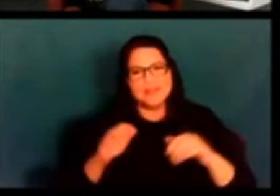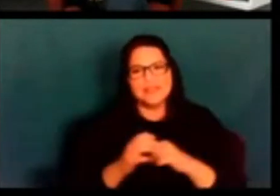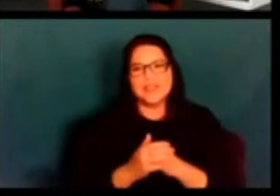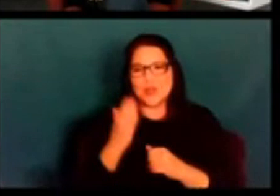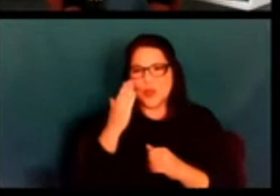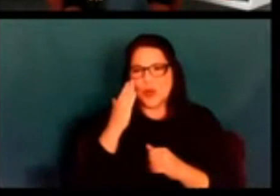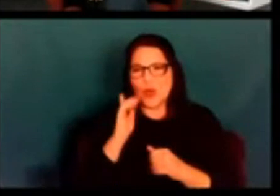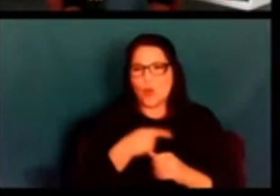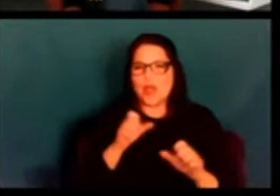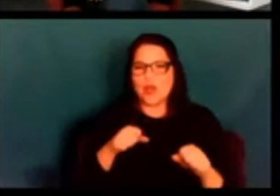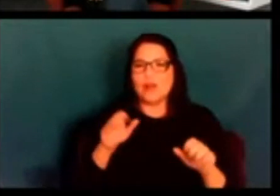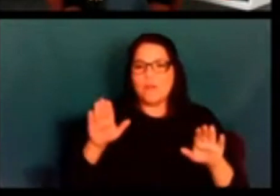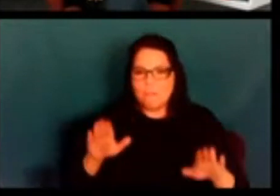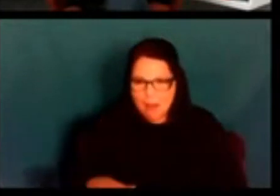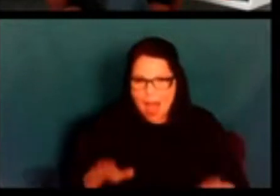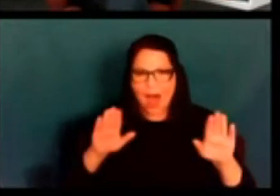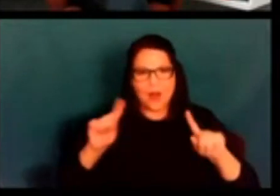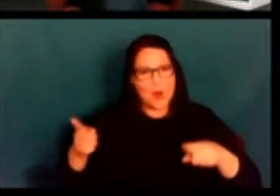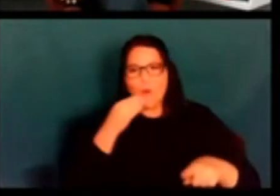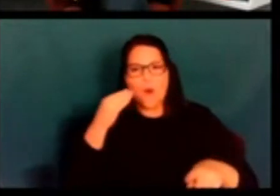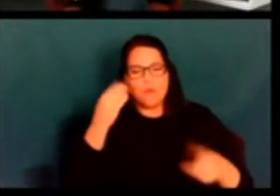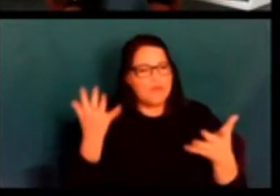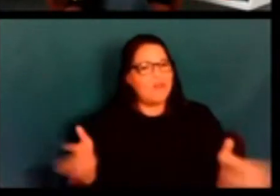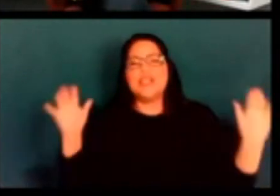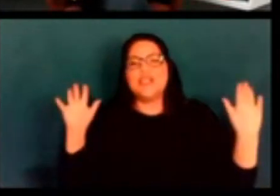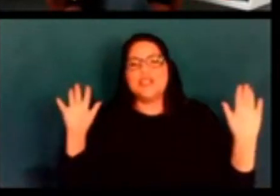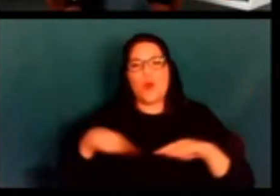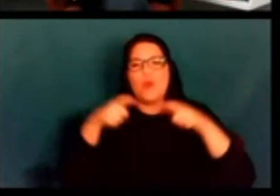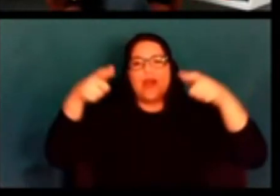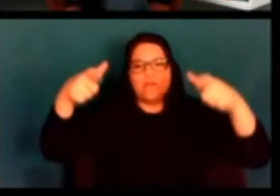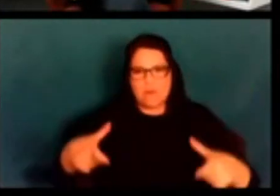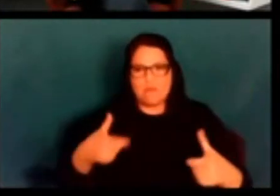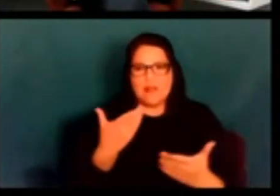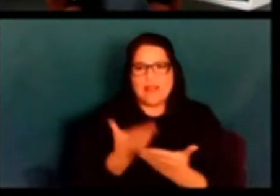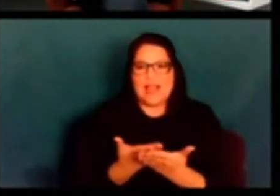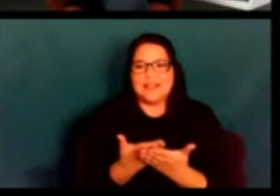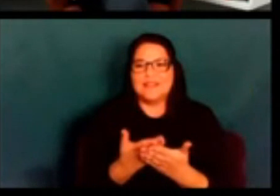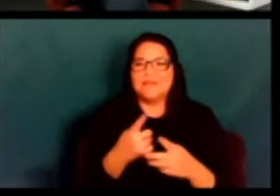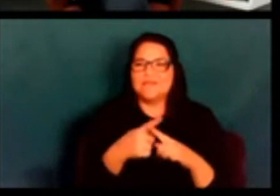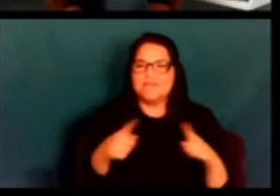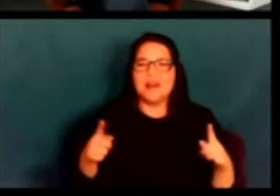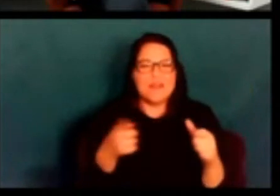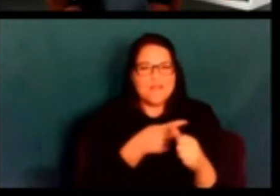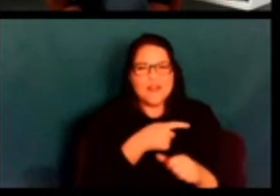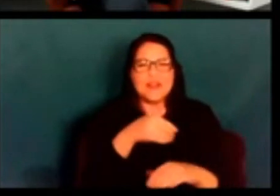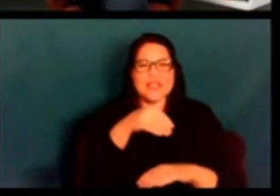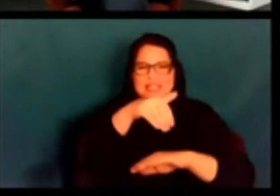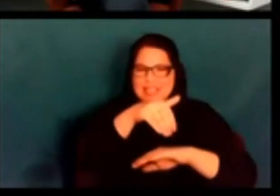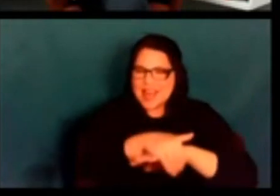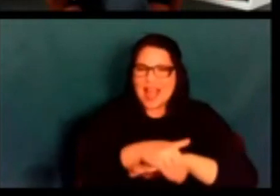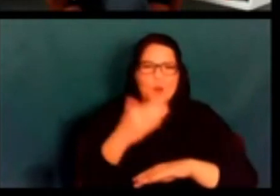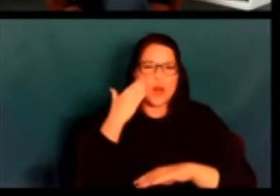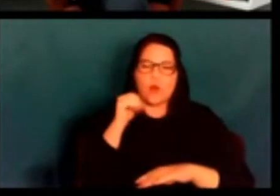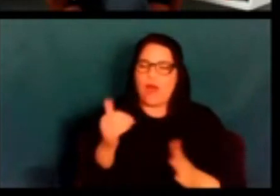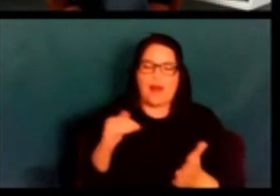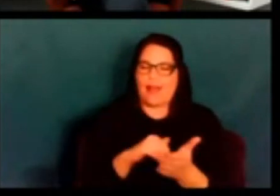You know, we could have took a bow and went on home after that, after, you know, we first landed. But we did that the first night. We knew not to